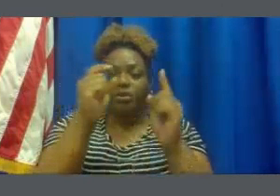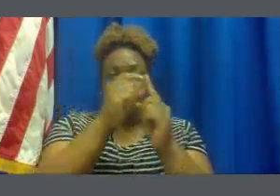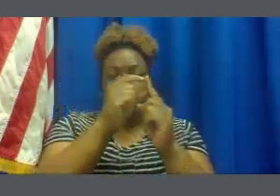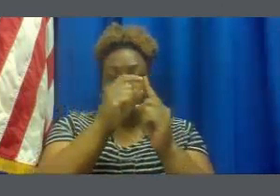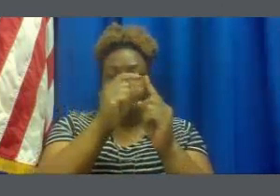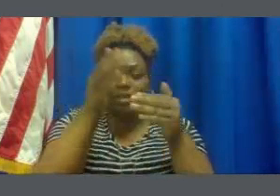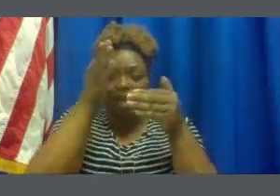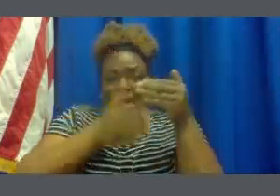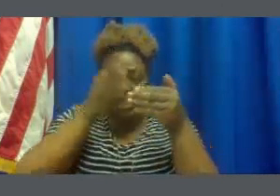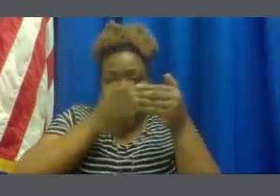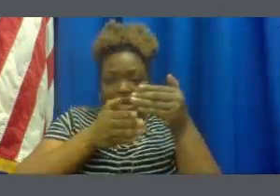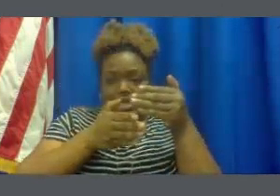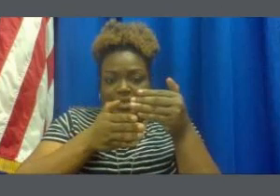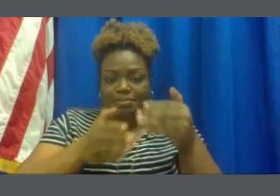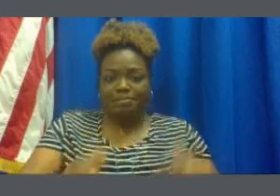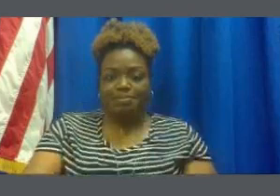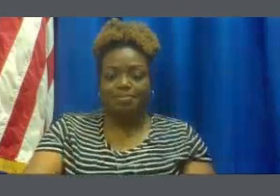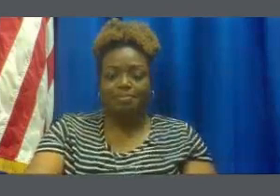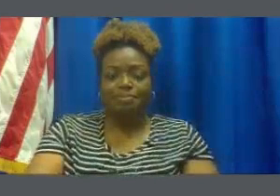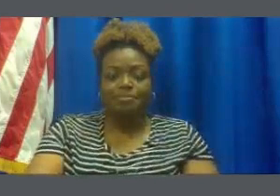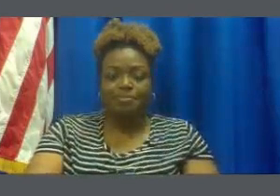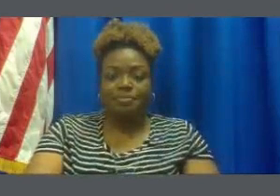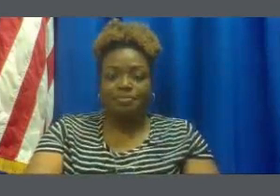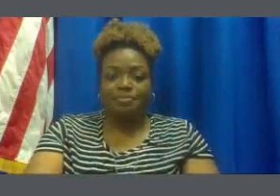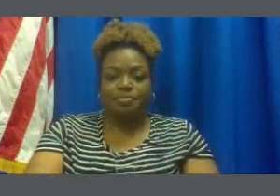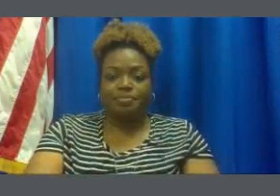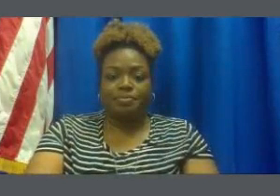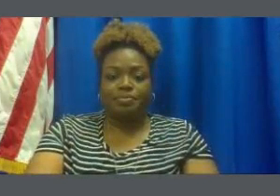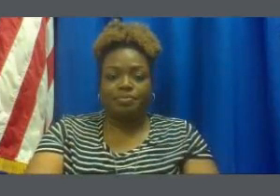suffixes, which are the words at the end.